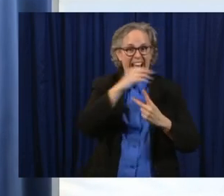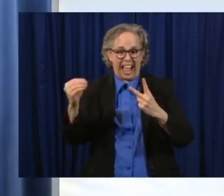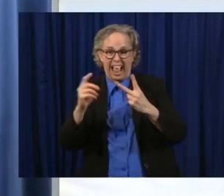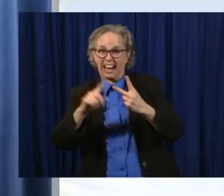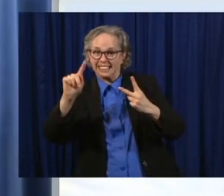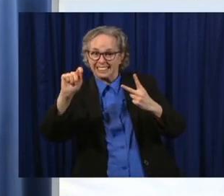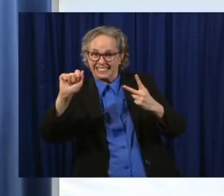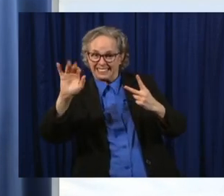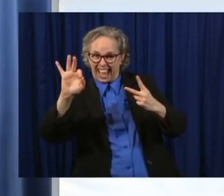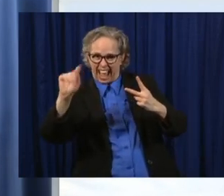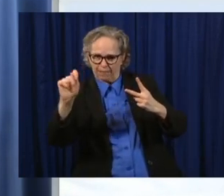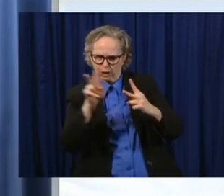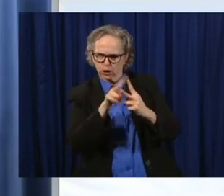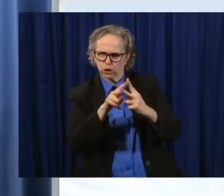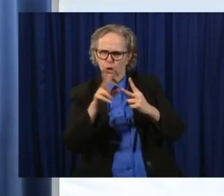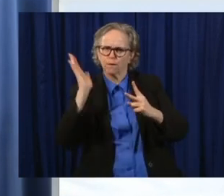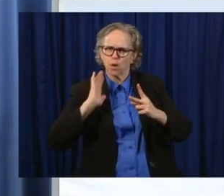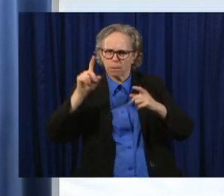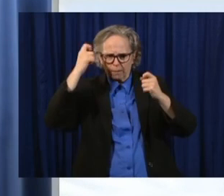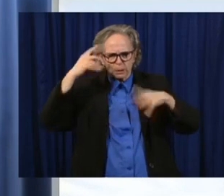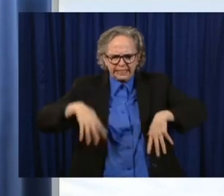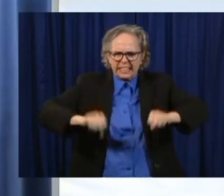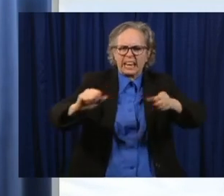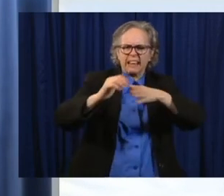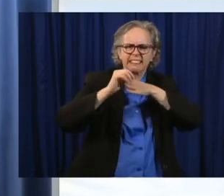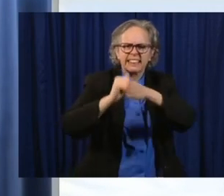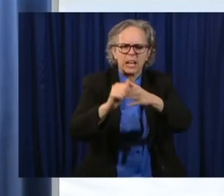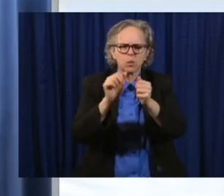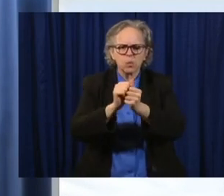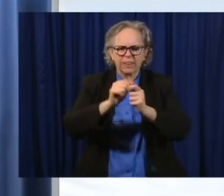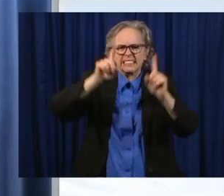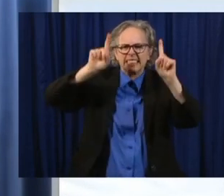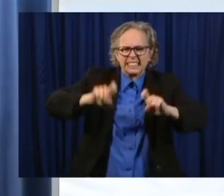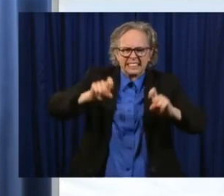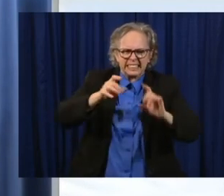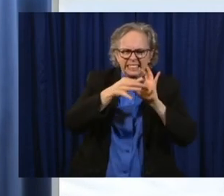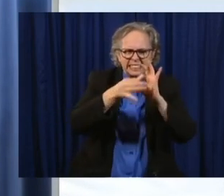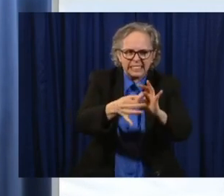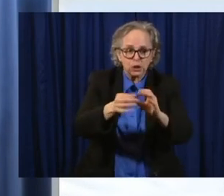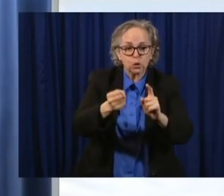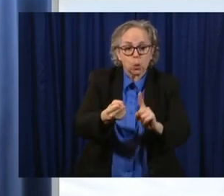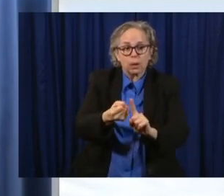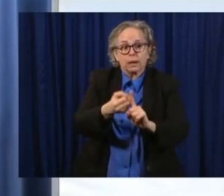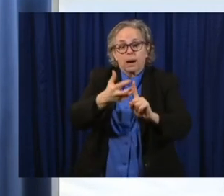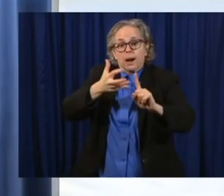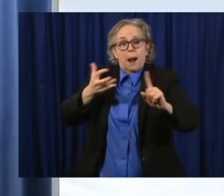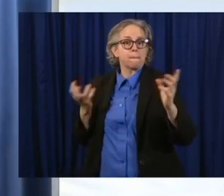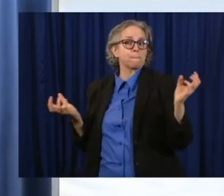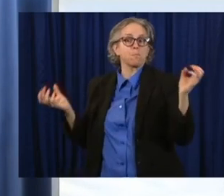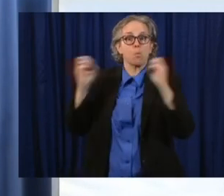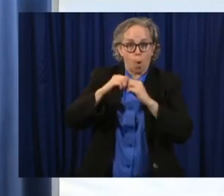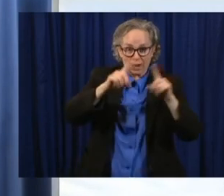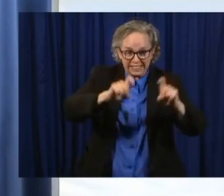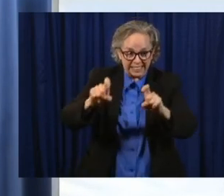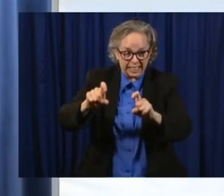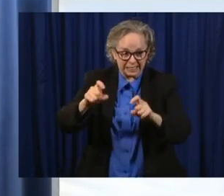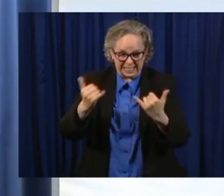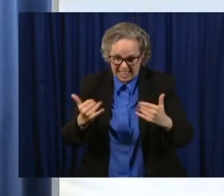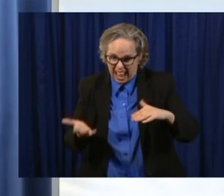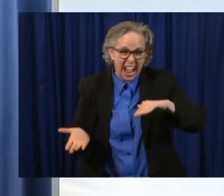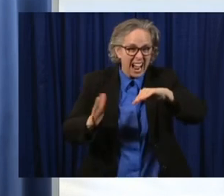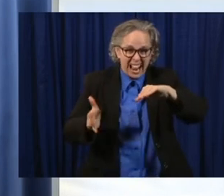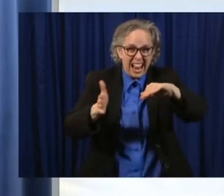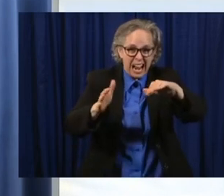do everything that they could to expand testing in the state of Ohio. They have